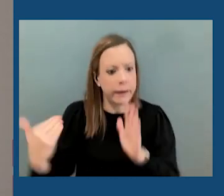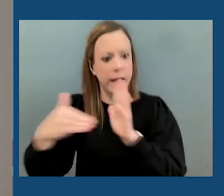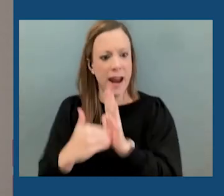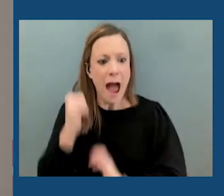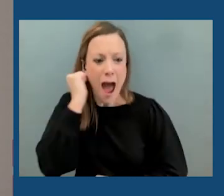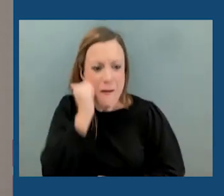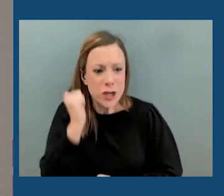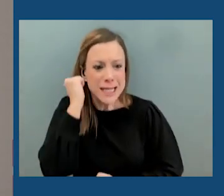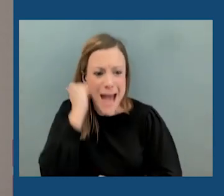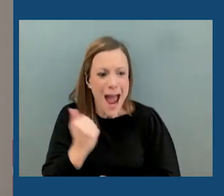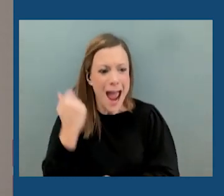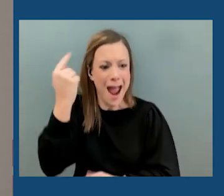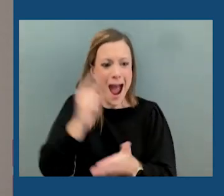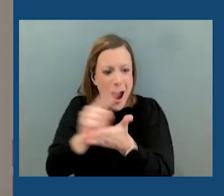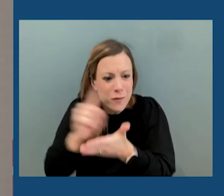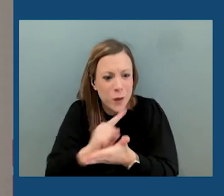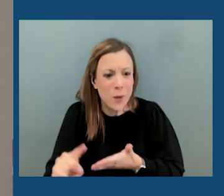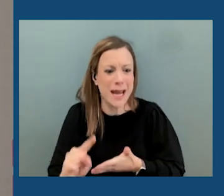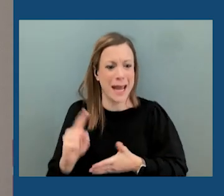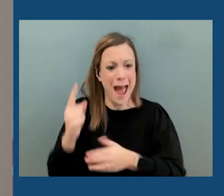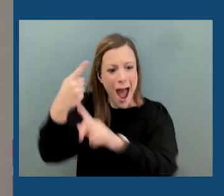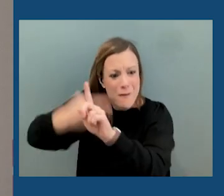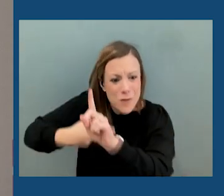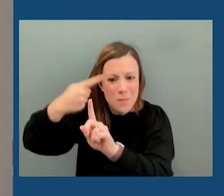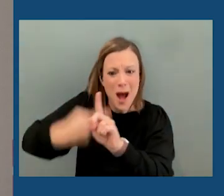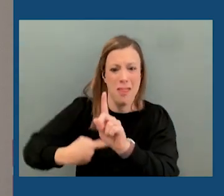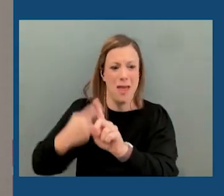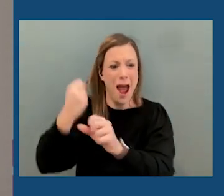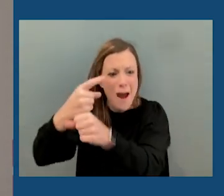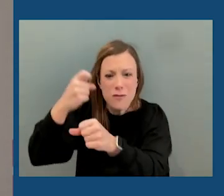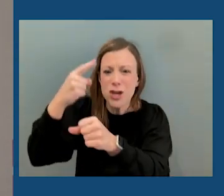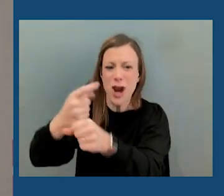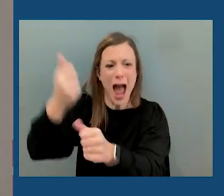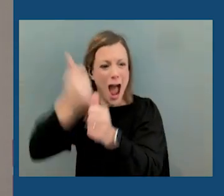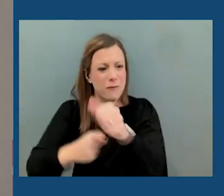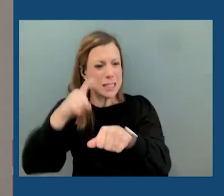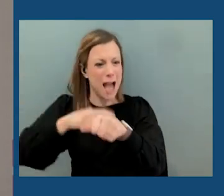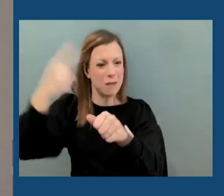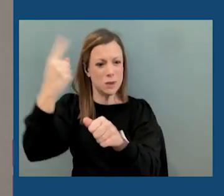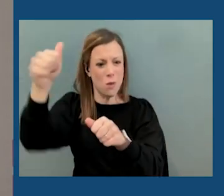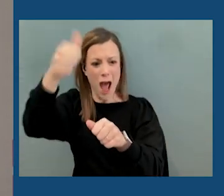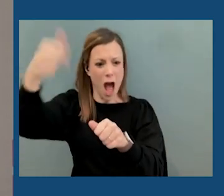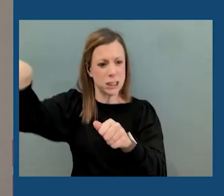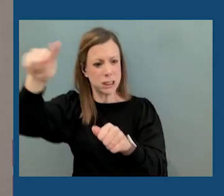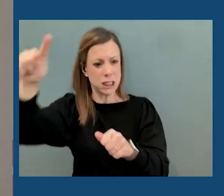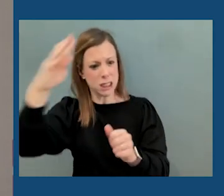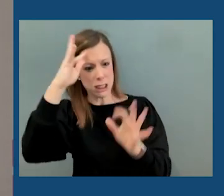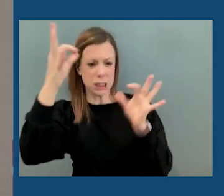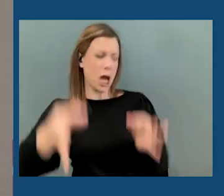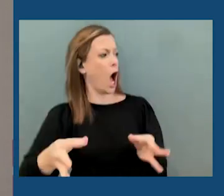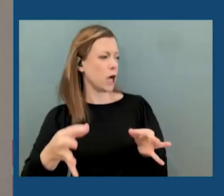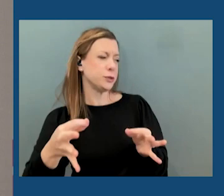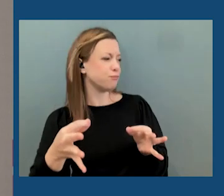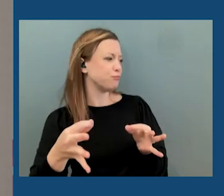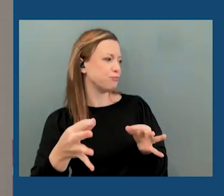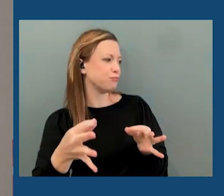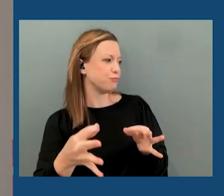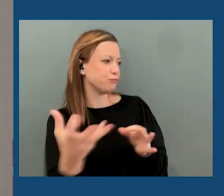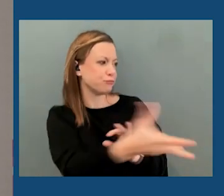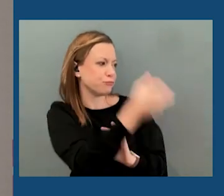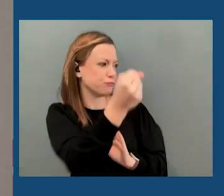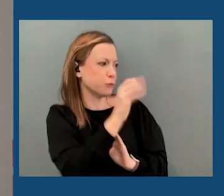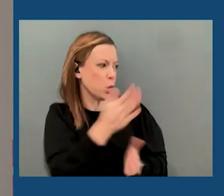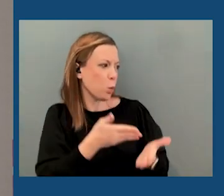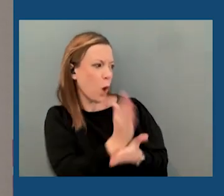month, every year, every time somebody gets the idea that women don't have